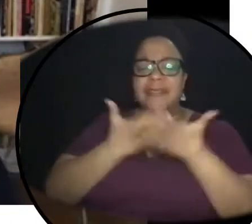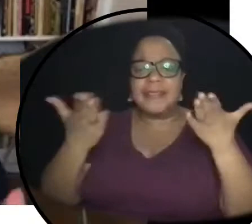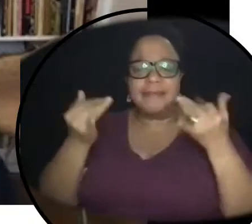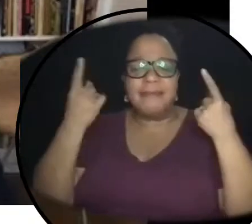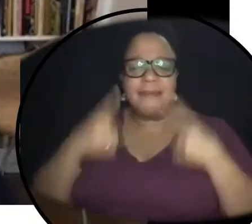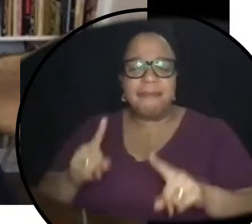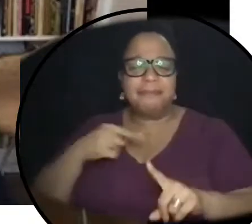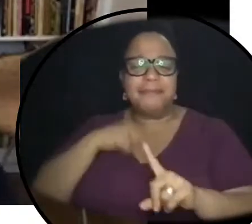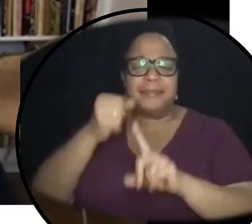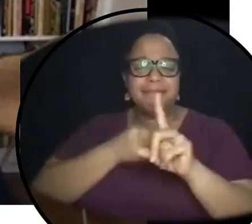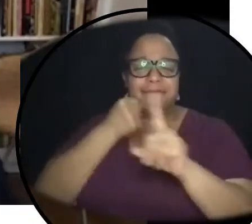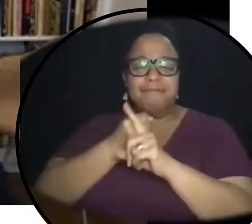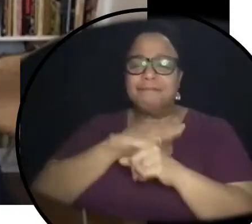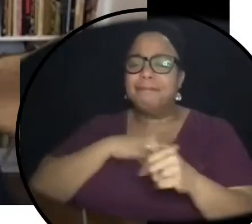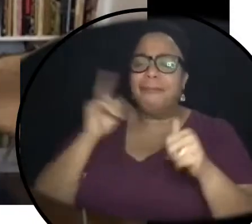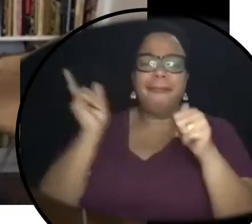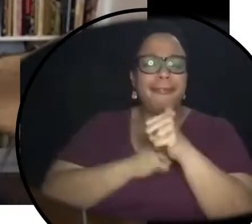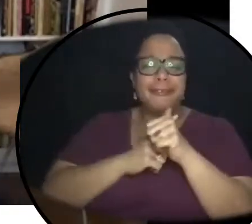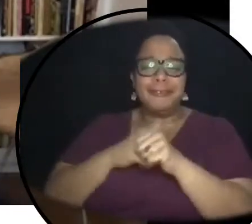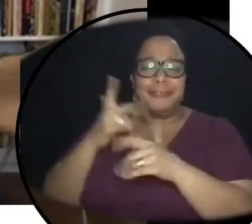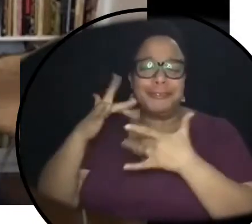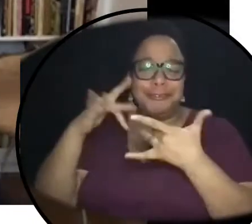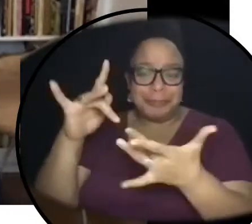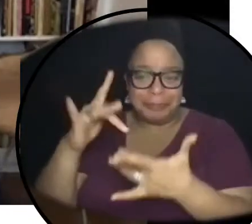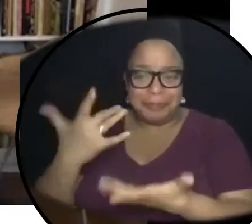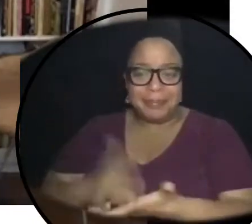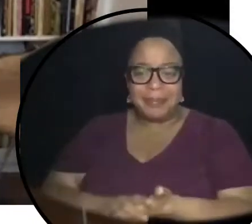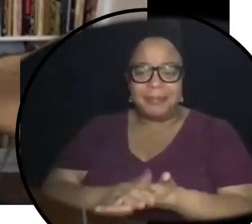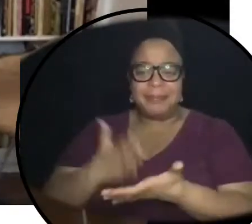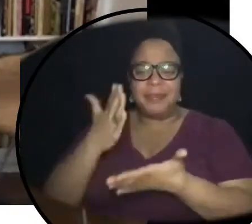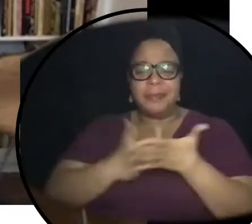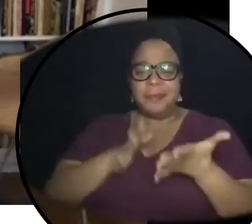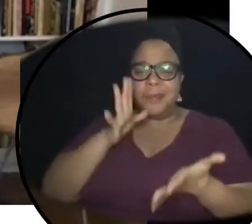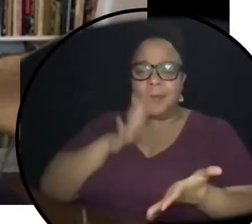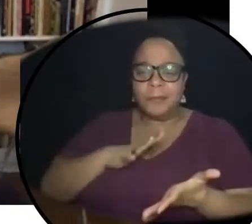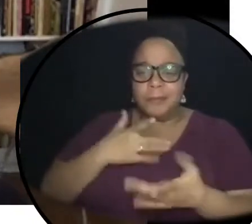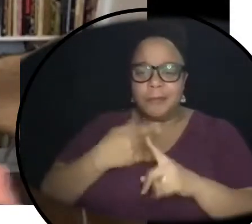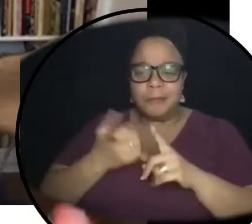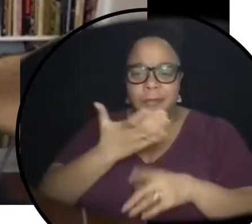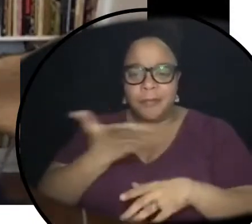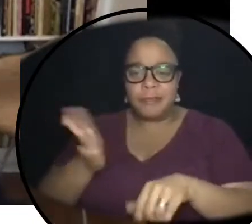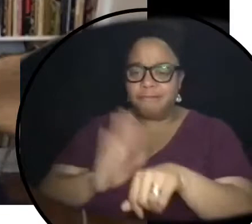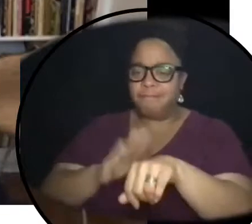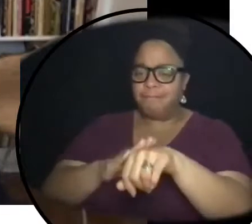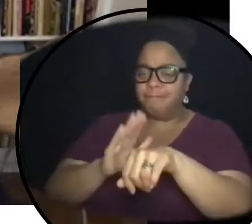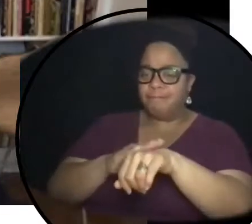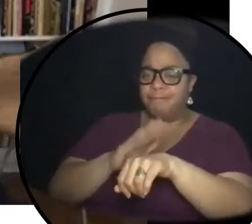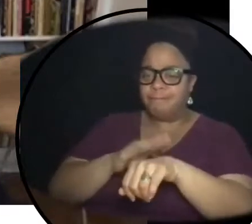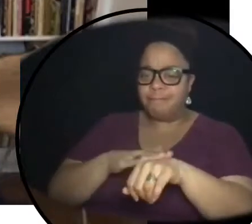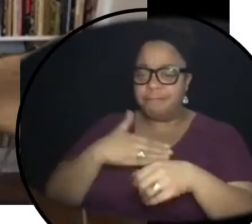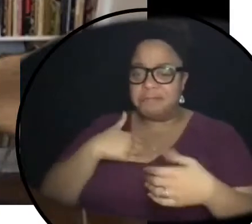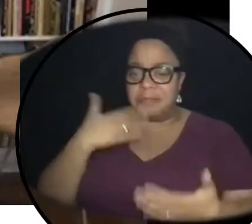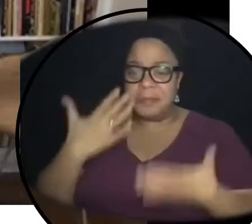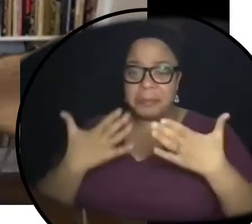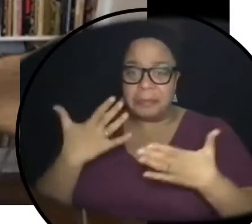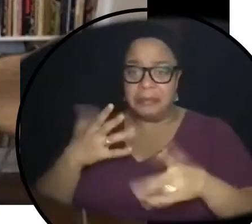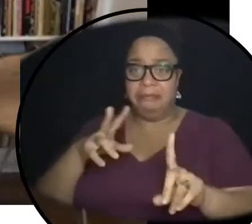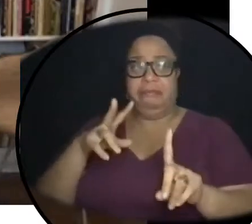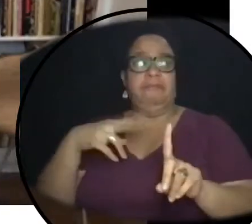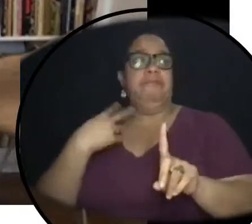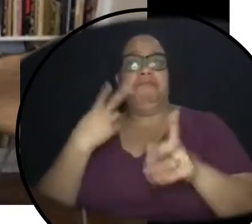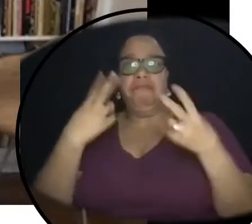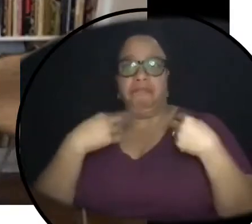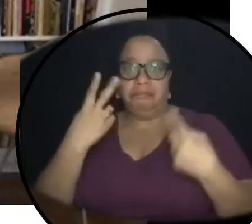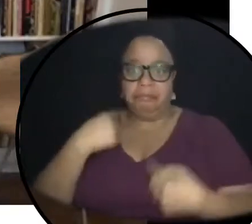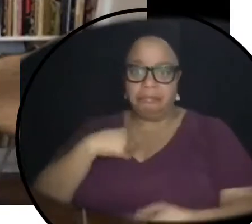And that generated an interest in what was happening in Algeria. And I eventually participated in some